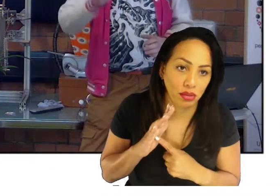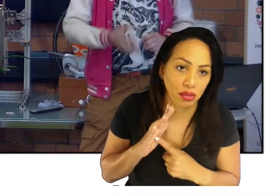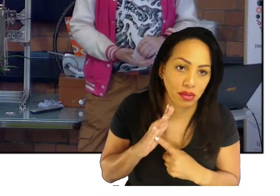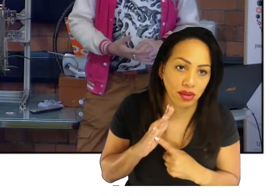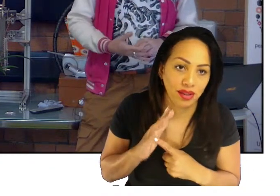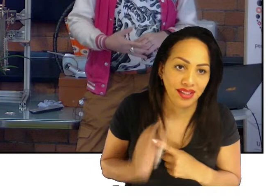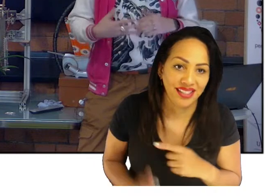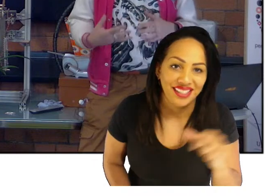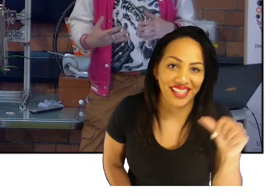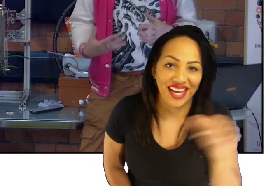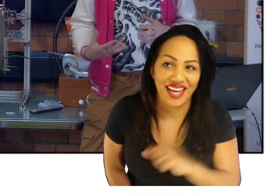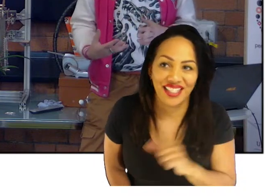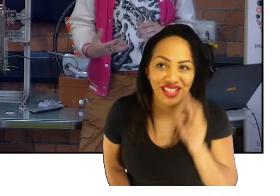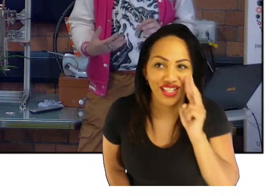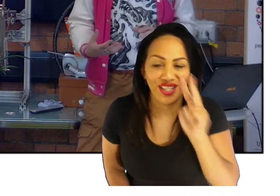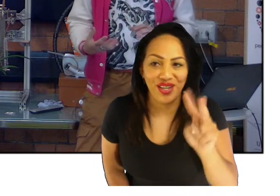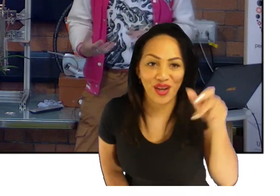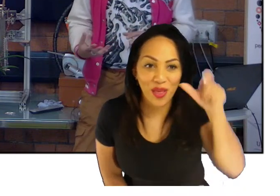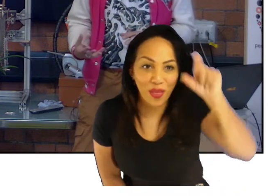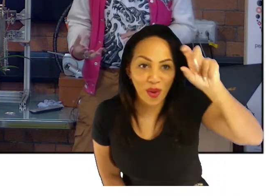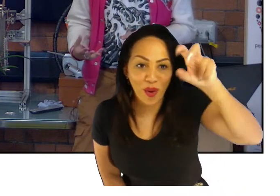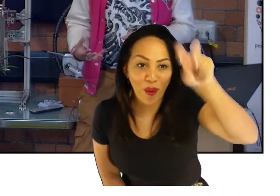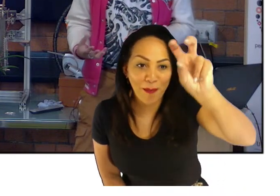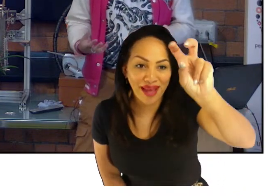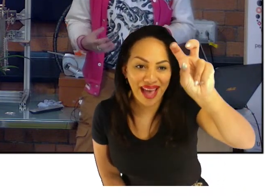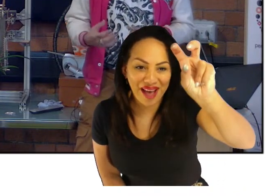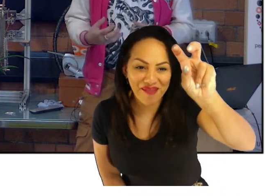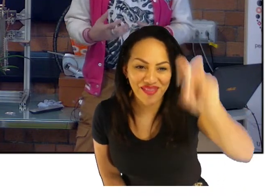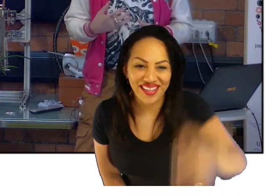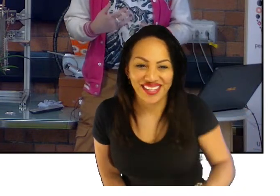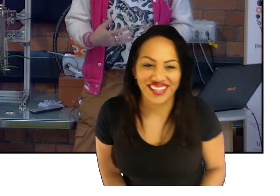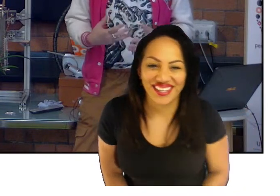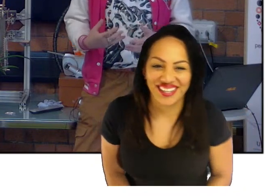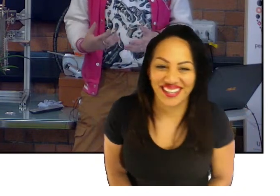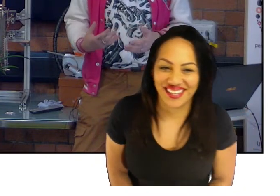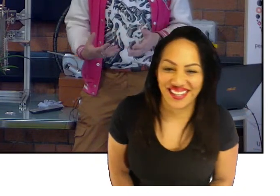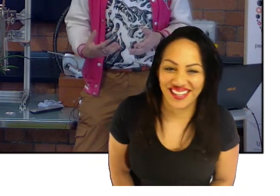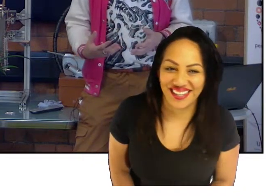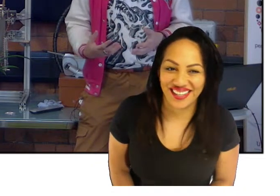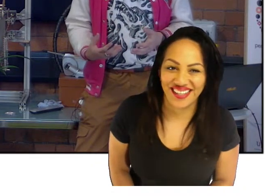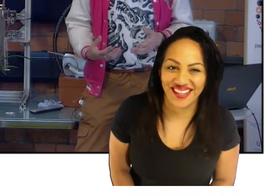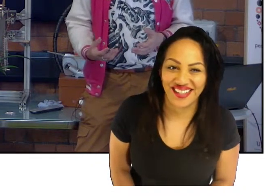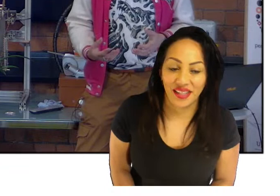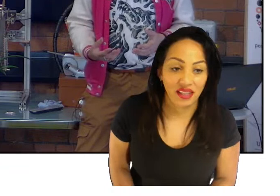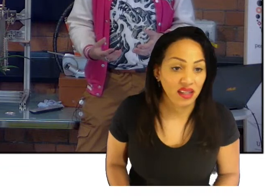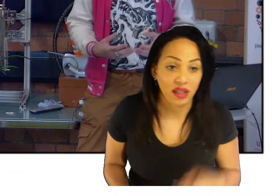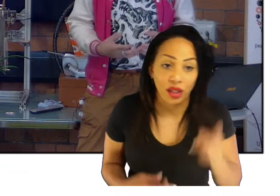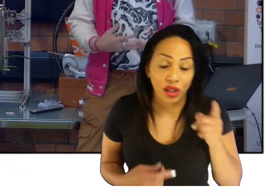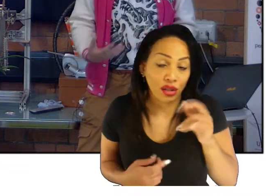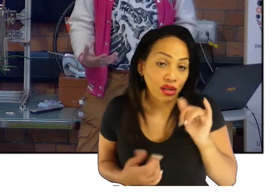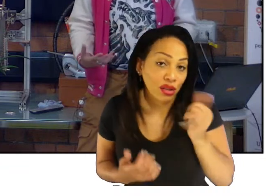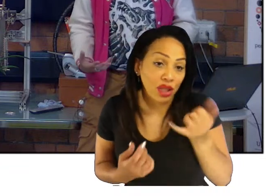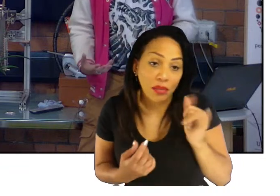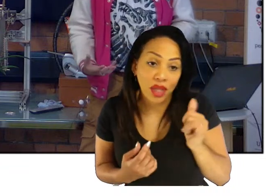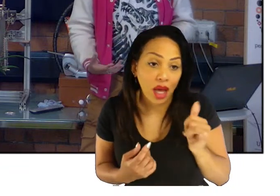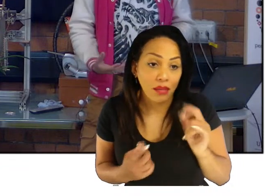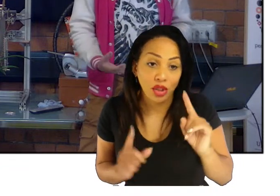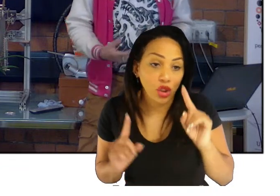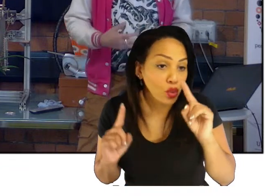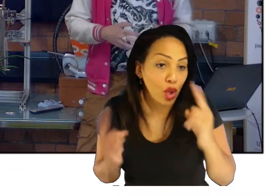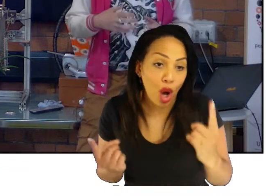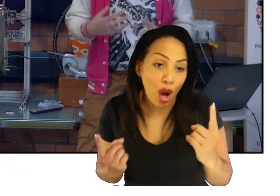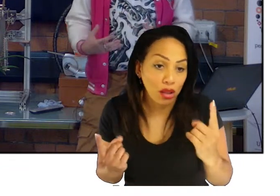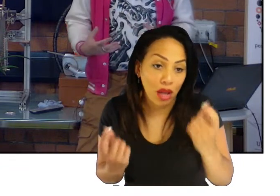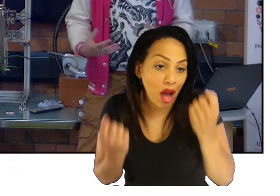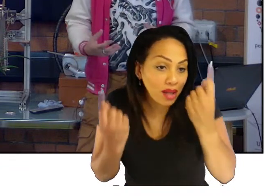hi. Kindness to yourself around the fact that you won't know some of your needs until they've been violated.